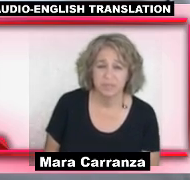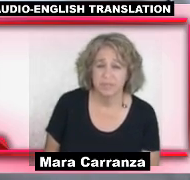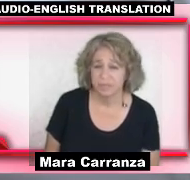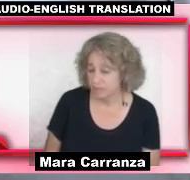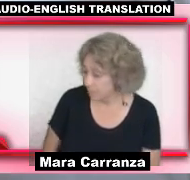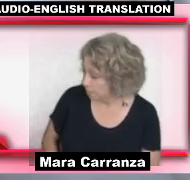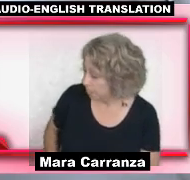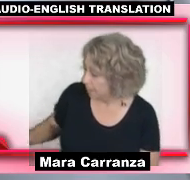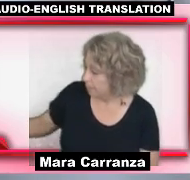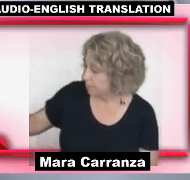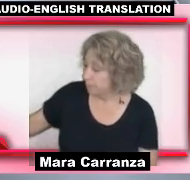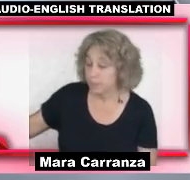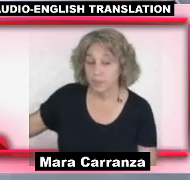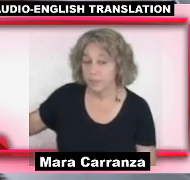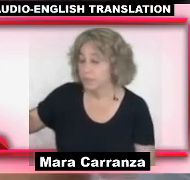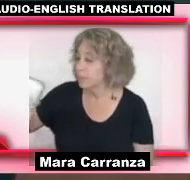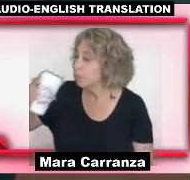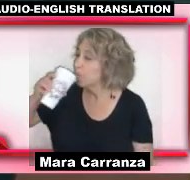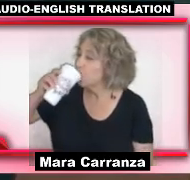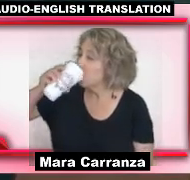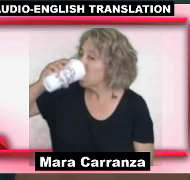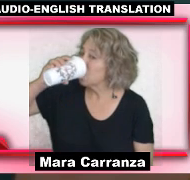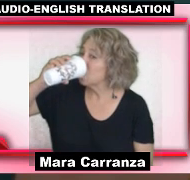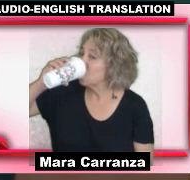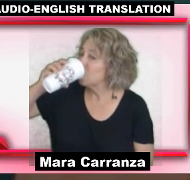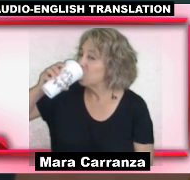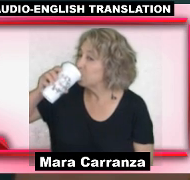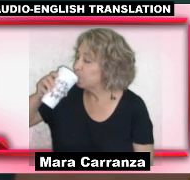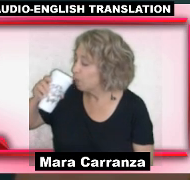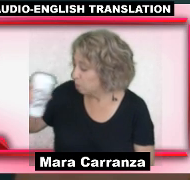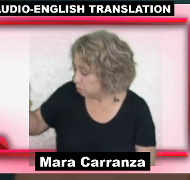sea, primero lo primero,